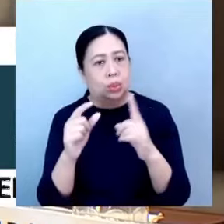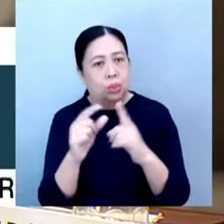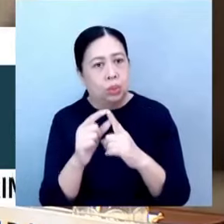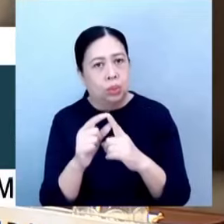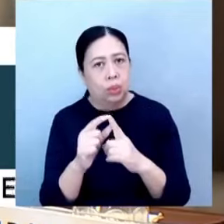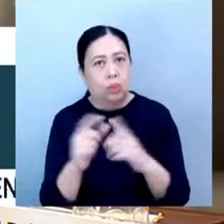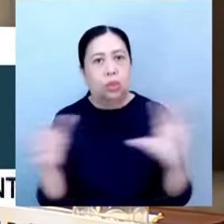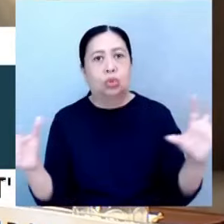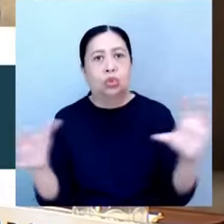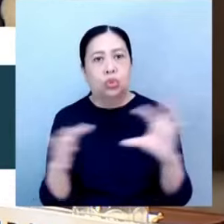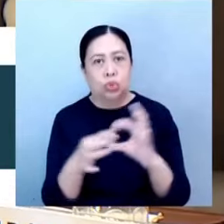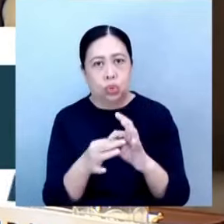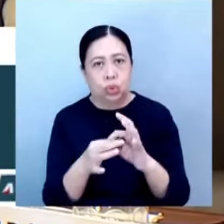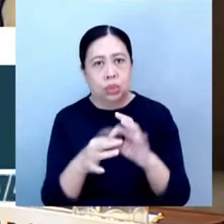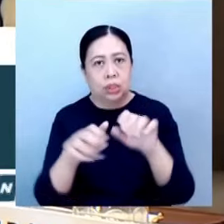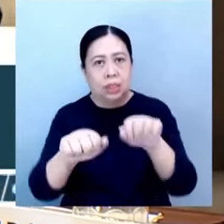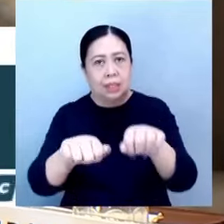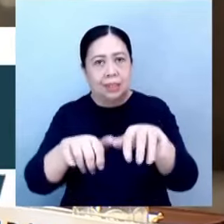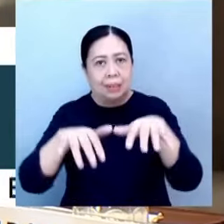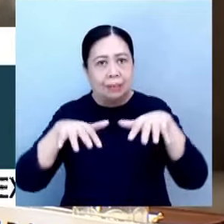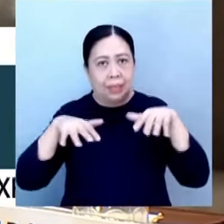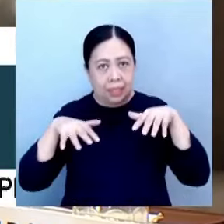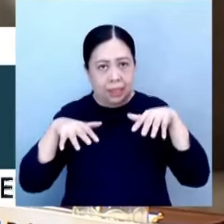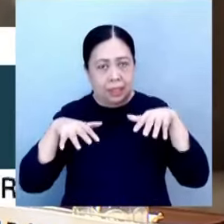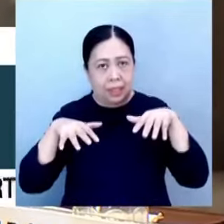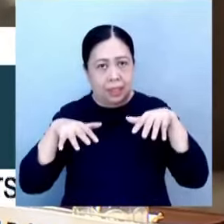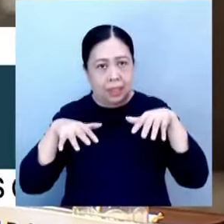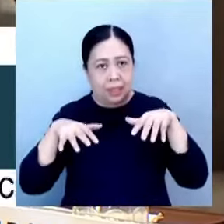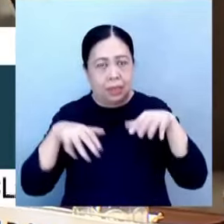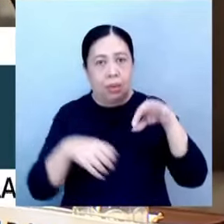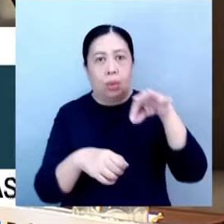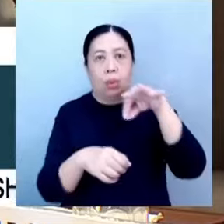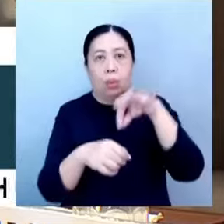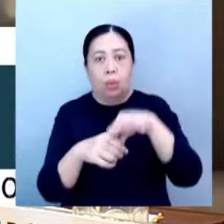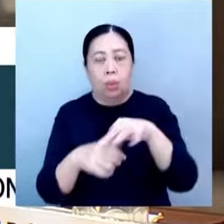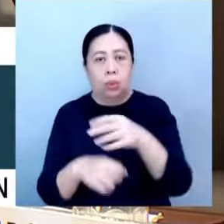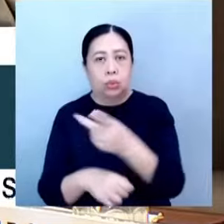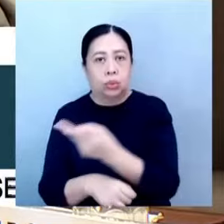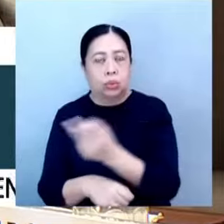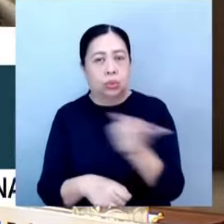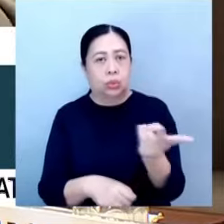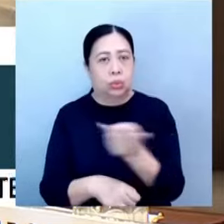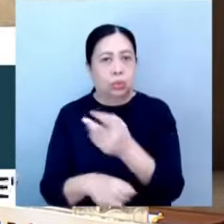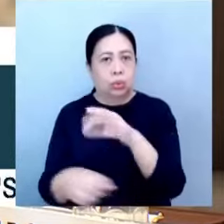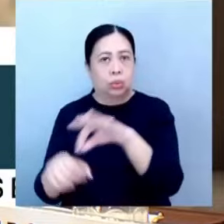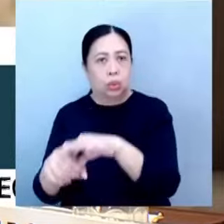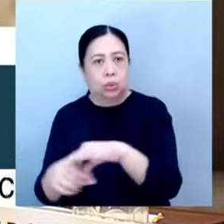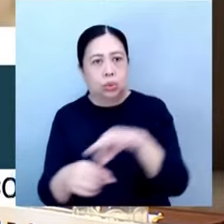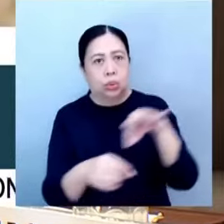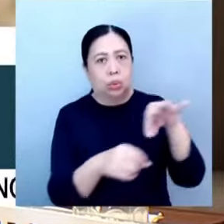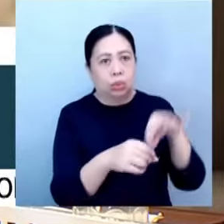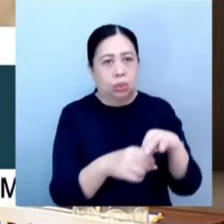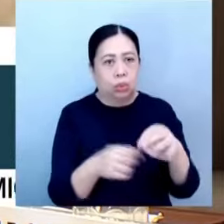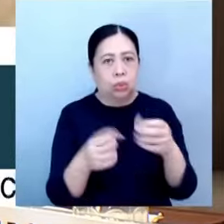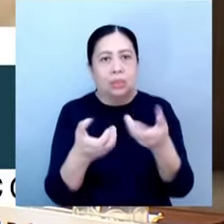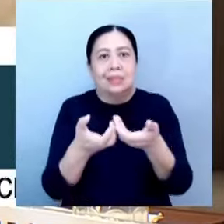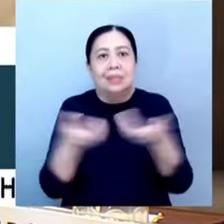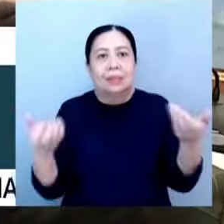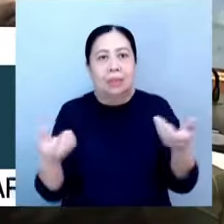joint assembly. The votes of the two houses counted